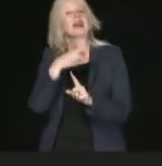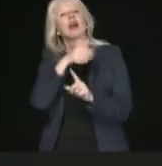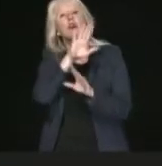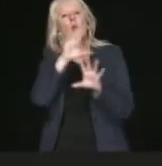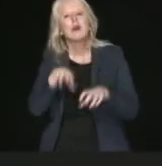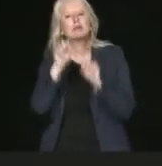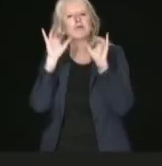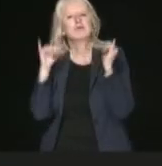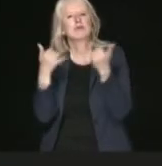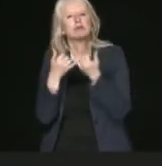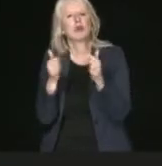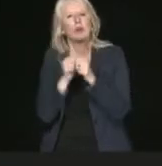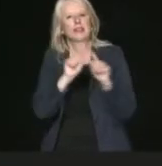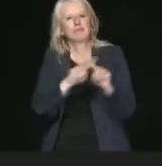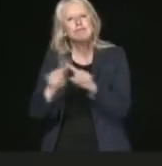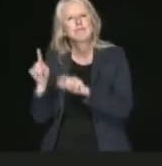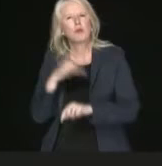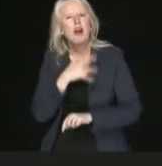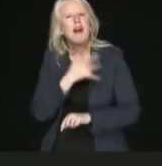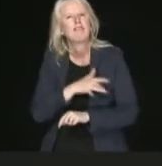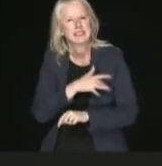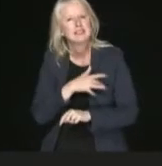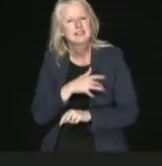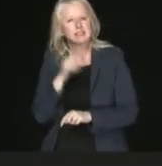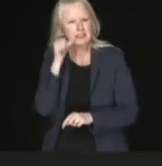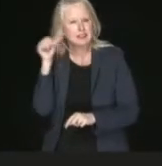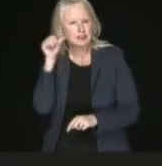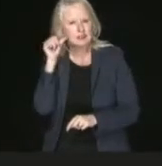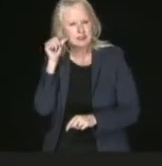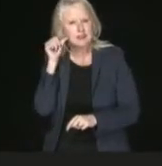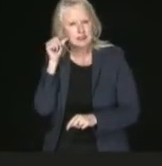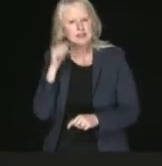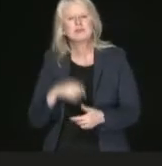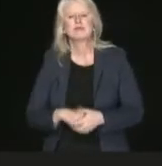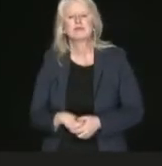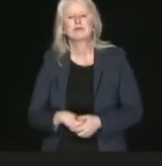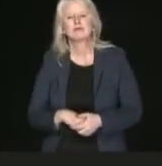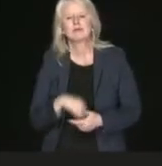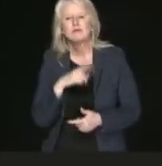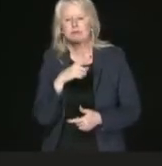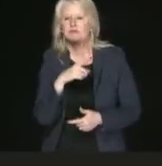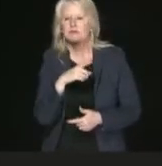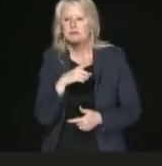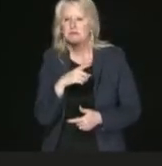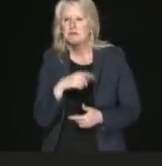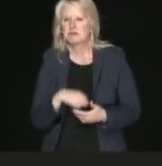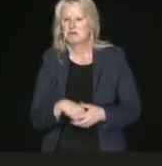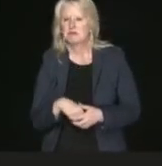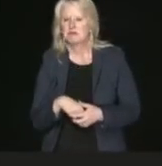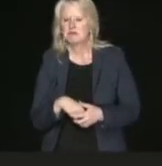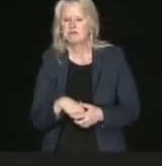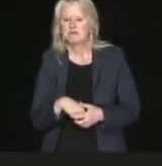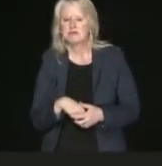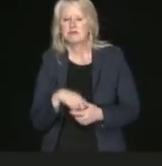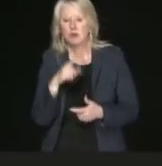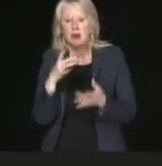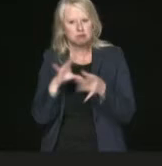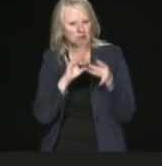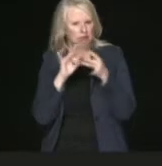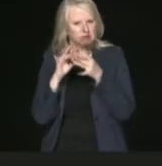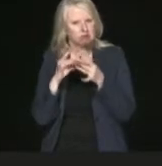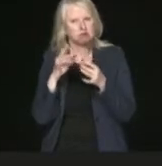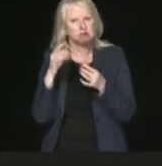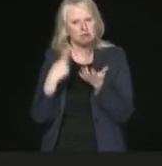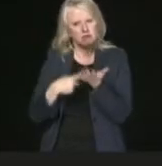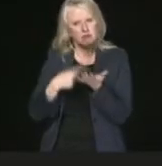yesterday. There was consultation about the possibility of invoking the Emergency Measures Act,